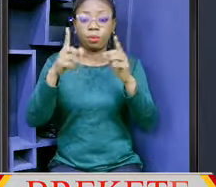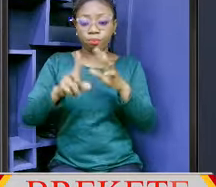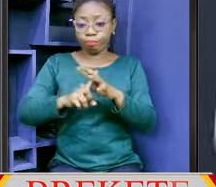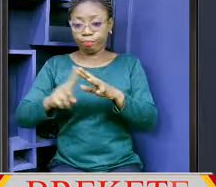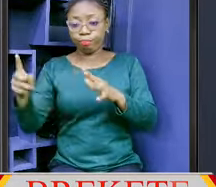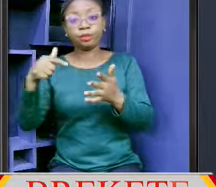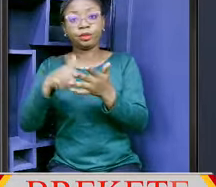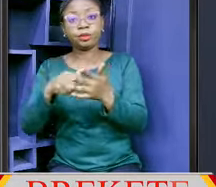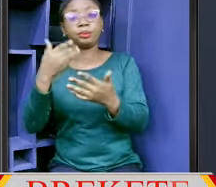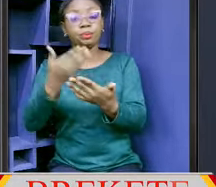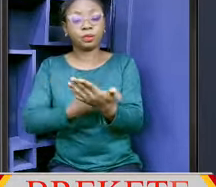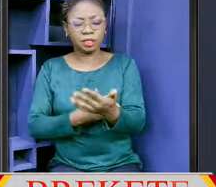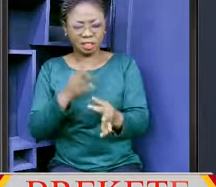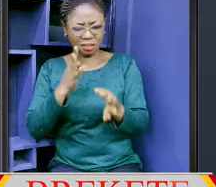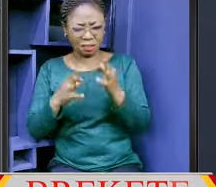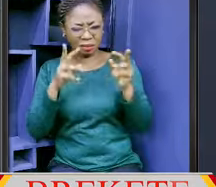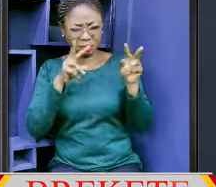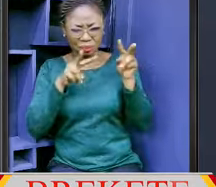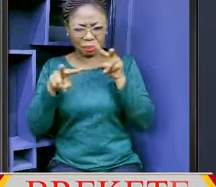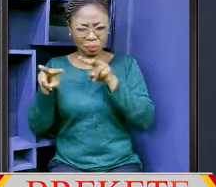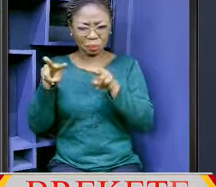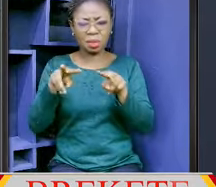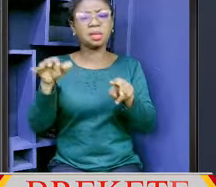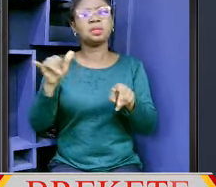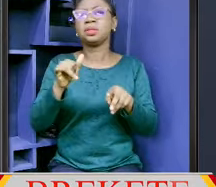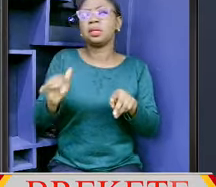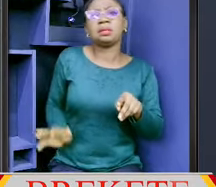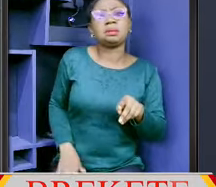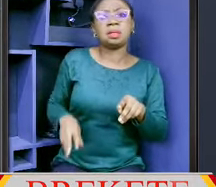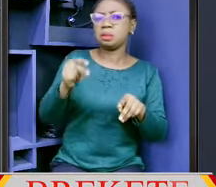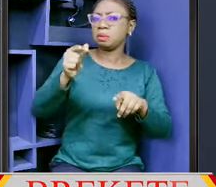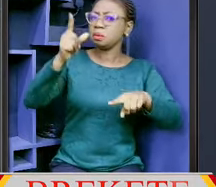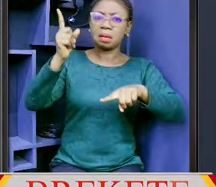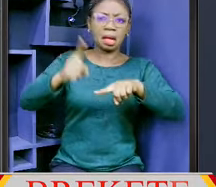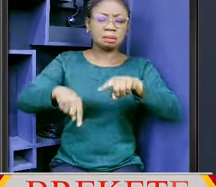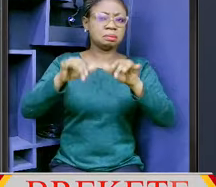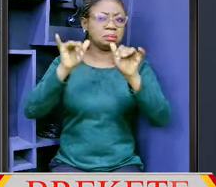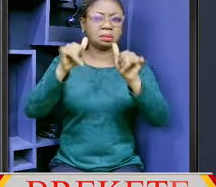this morning, if you look them, their dog no go fit stay there.